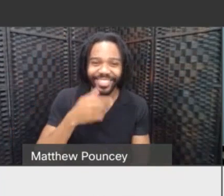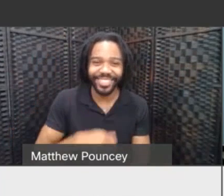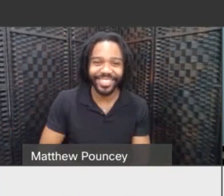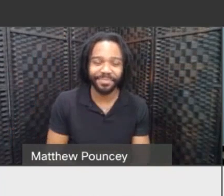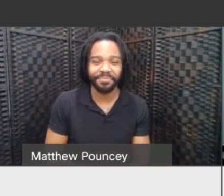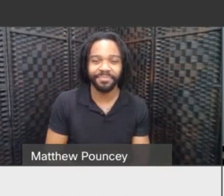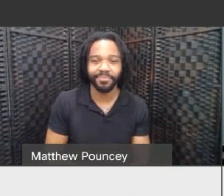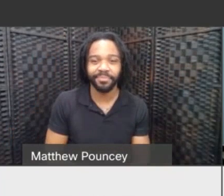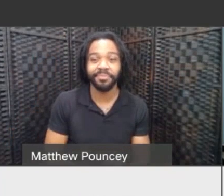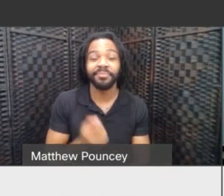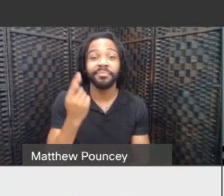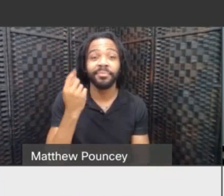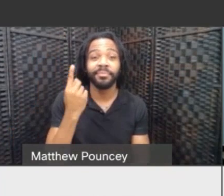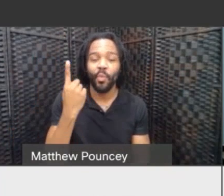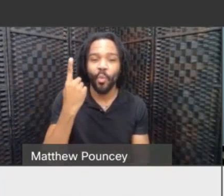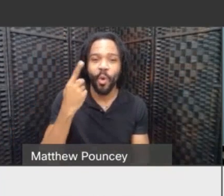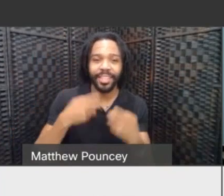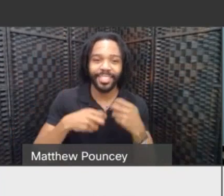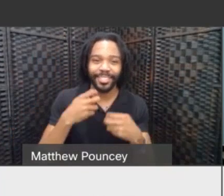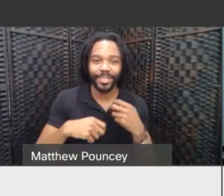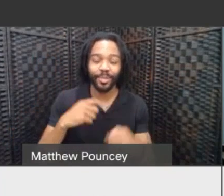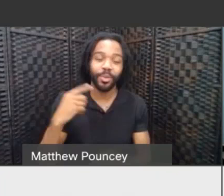one of the issues that we do always